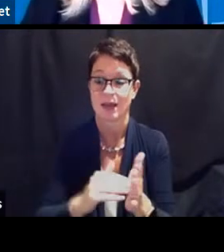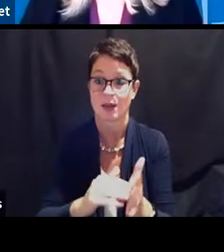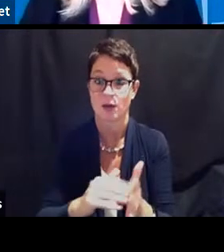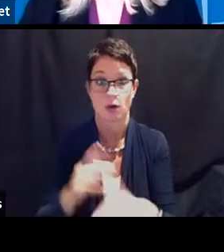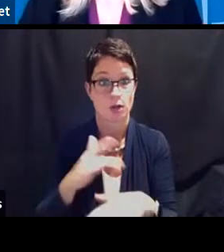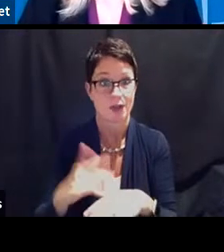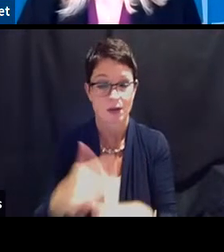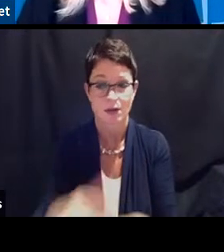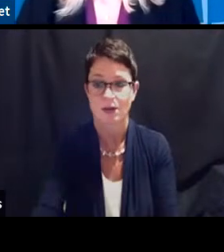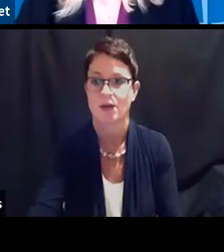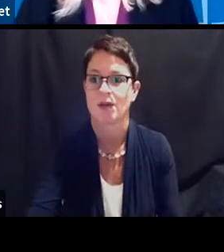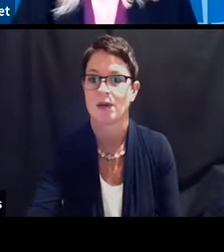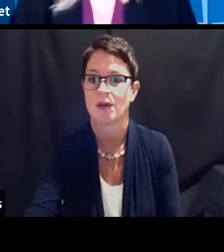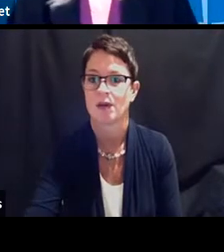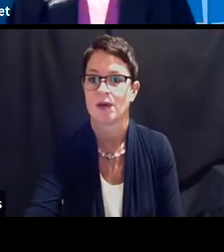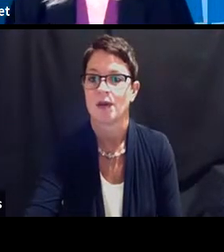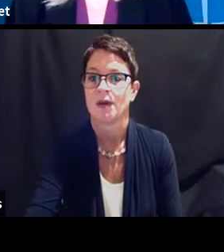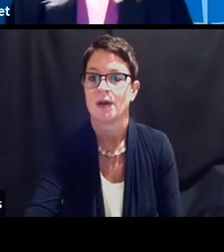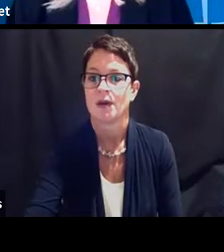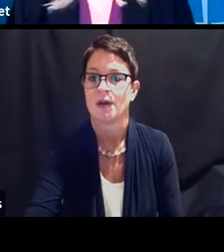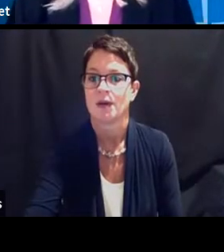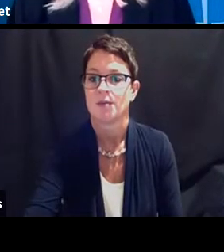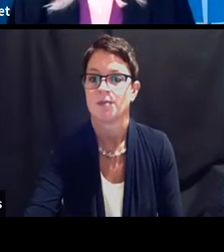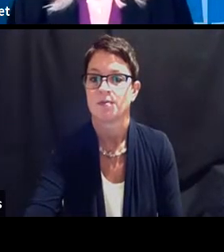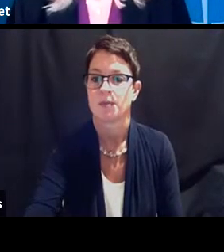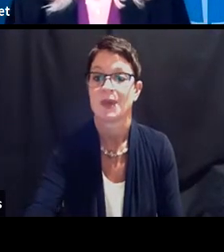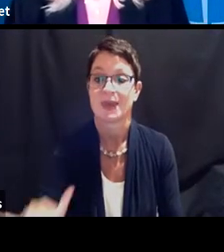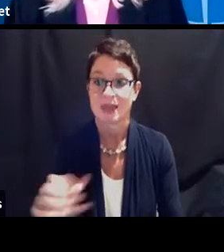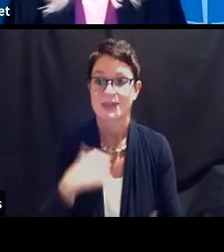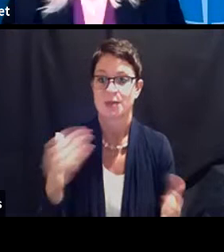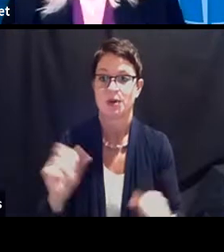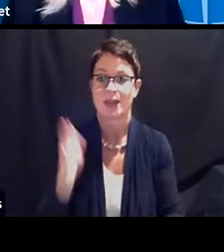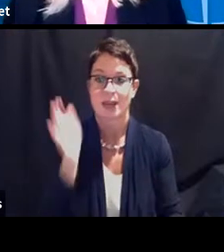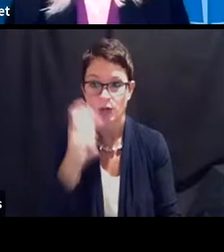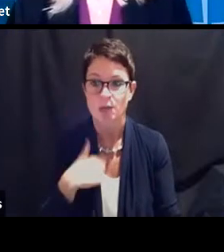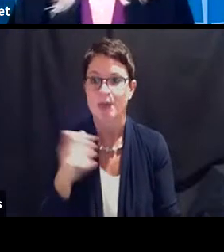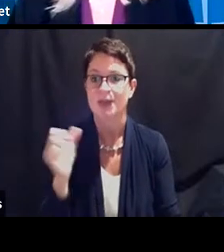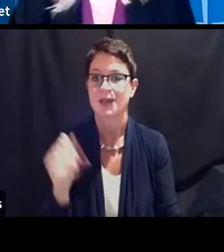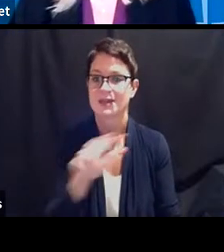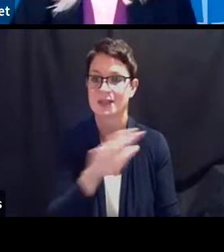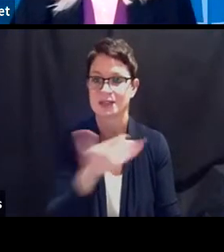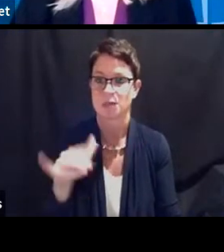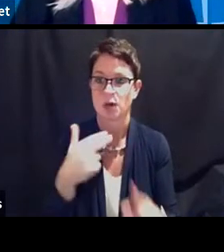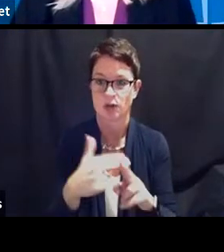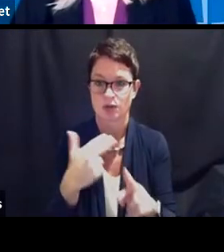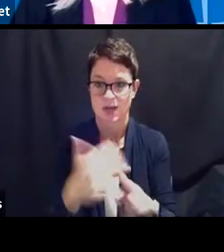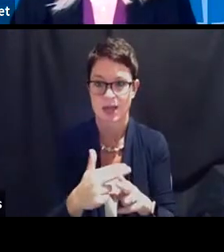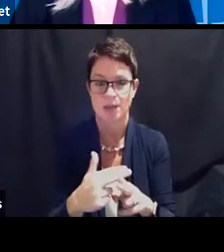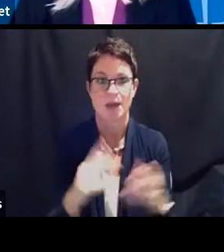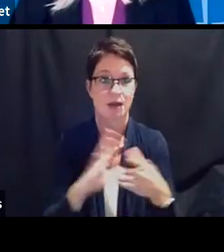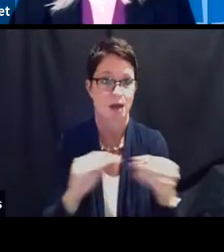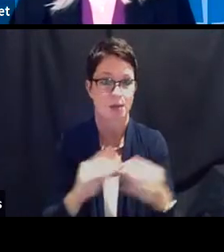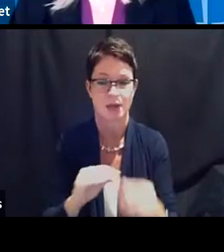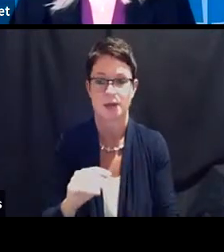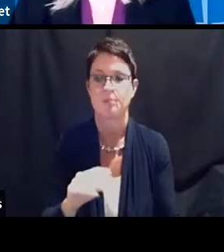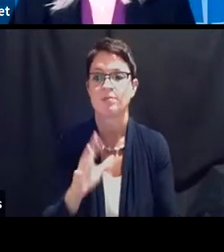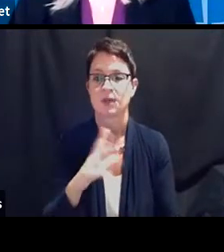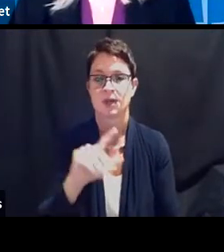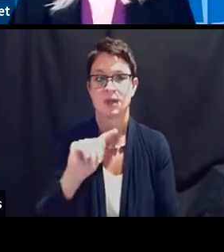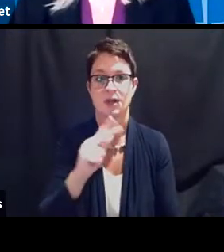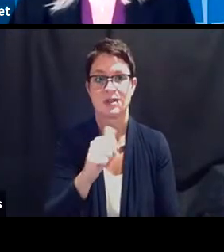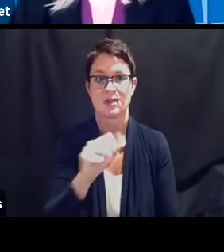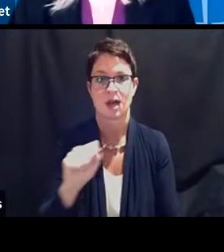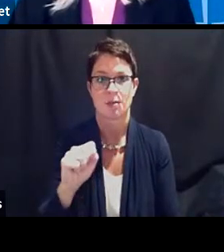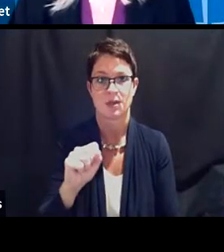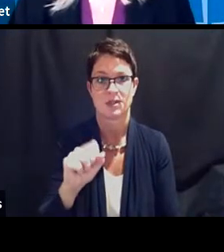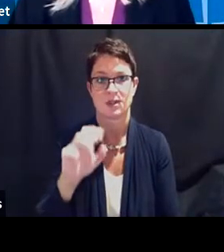there? Yes, I am. Do you hear me? Wonderful. Yes, we do. Please spell your name and give us your comments. Thomas,